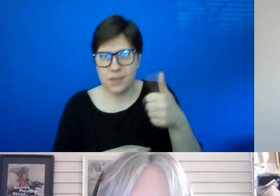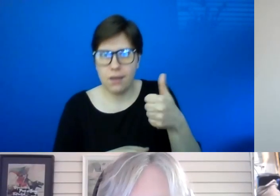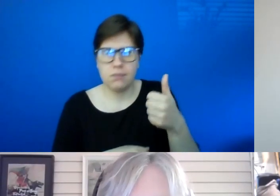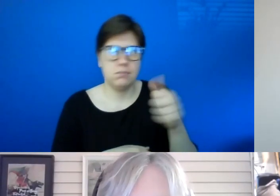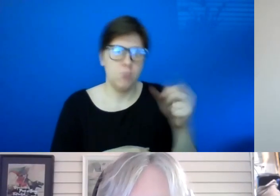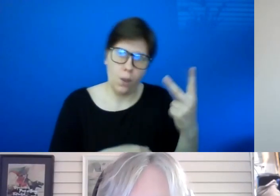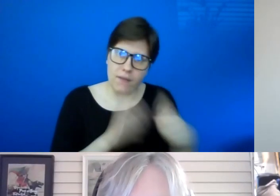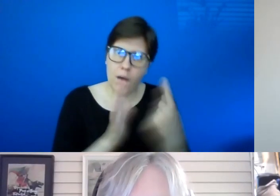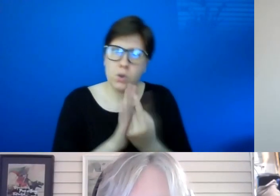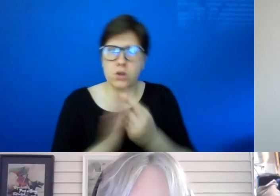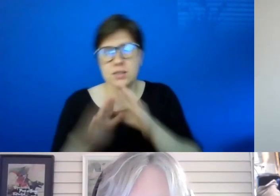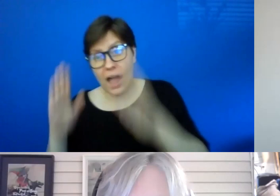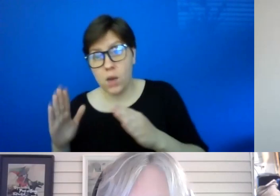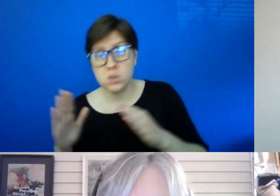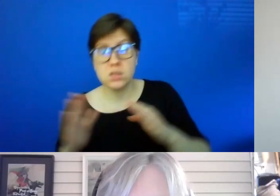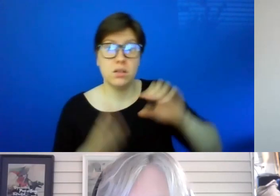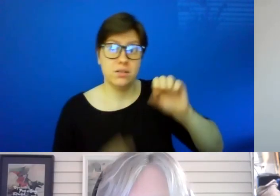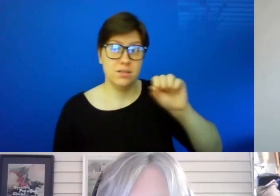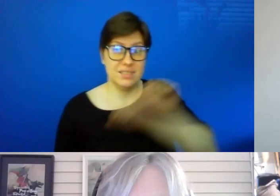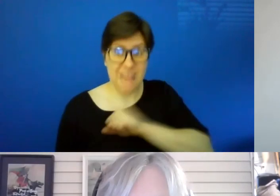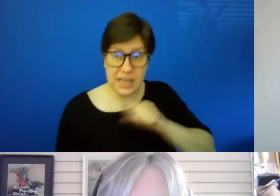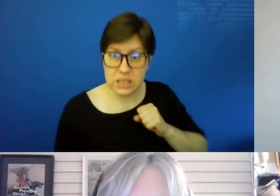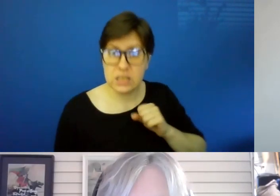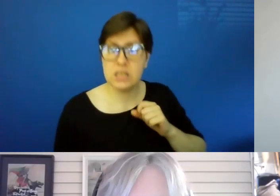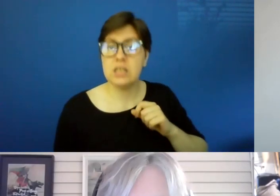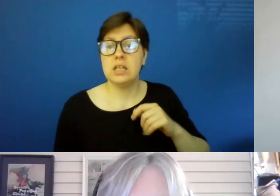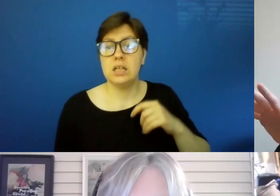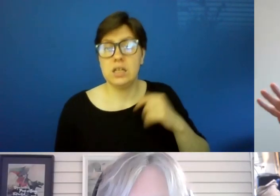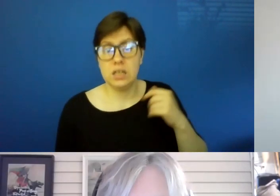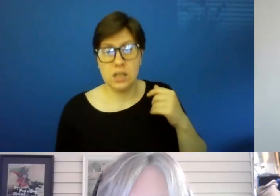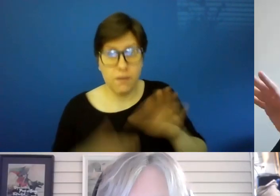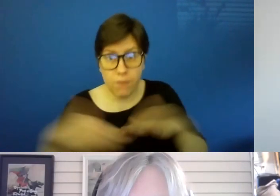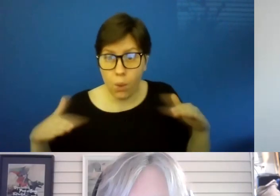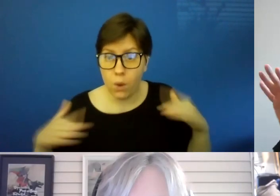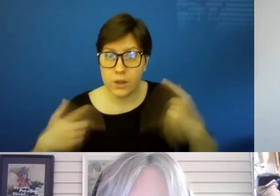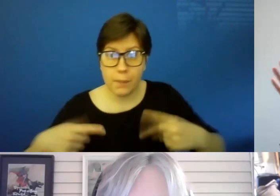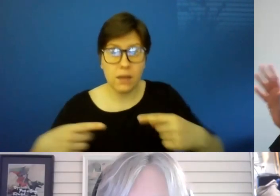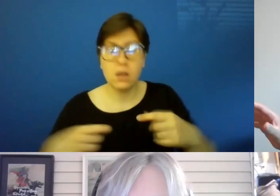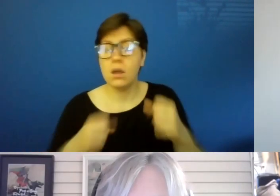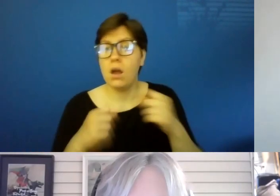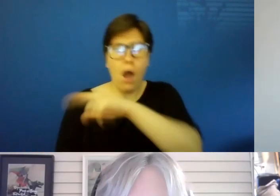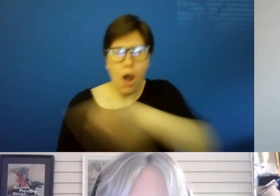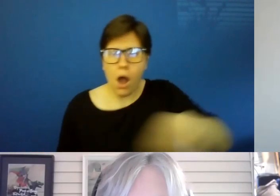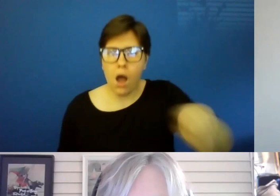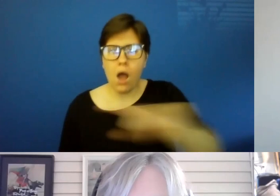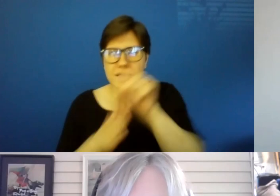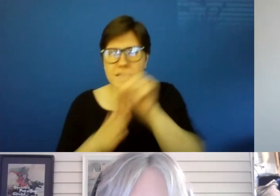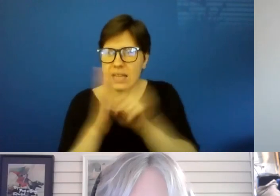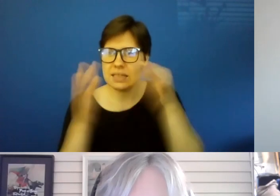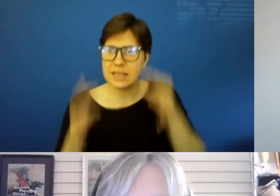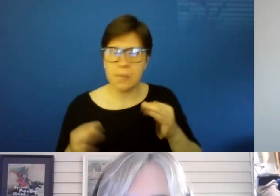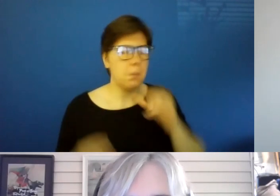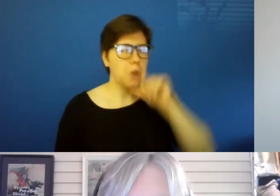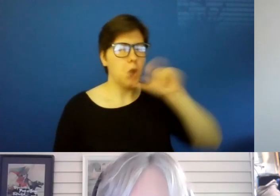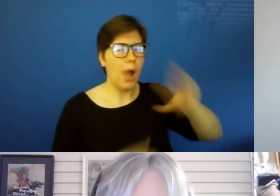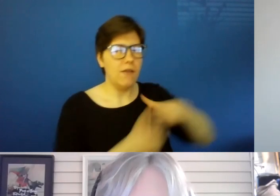hours in the Senate, lots of floor debate. All those states decided we don't need to do what Hawaii did.